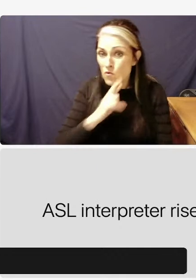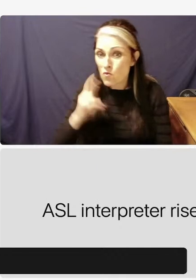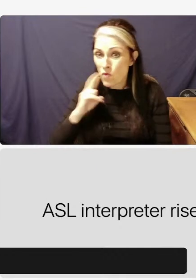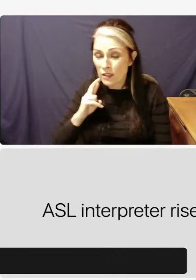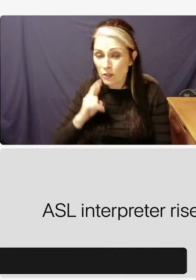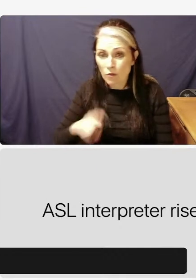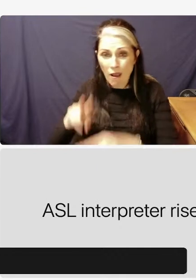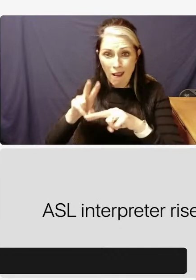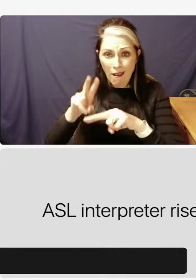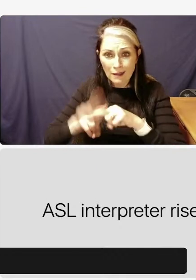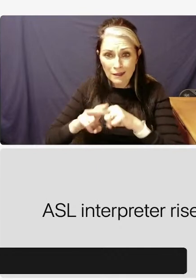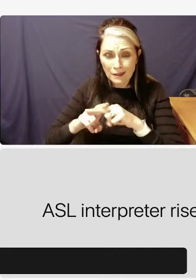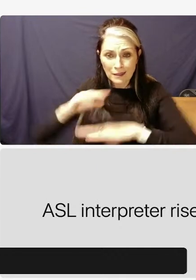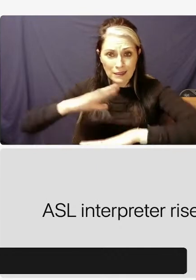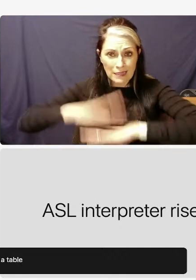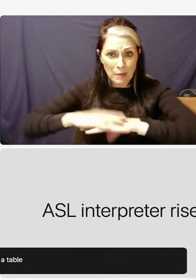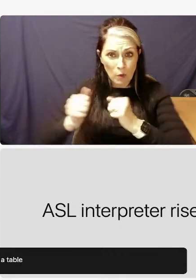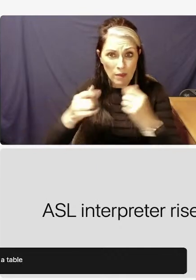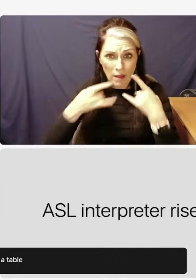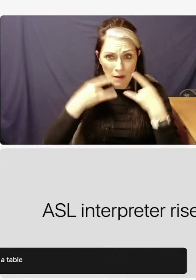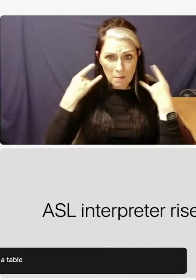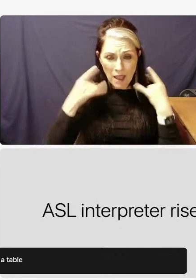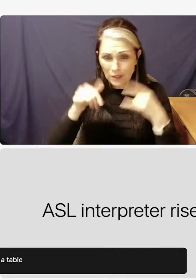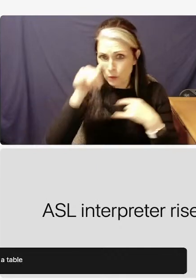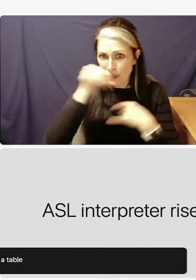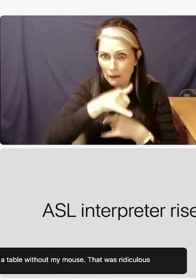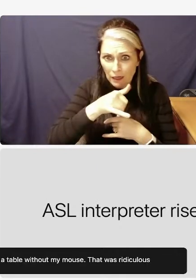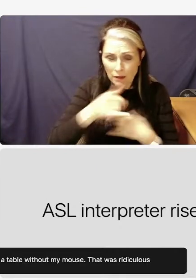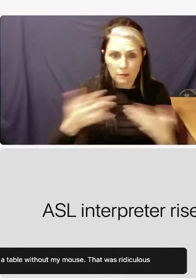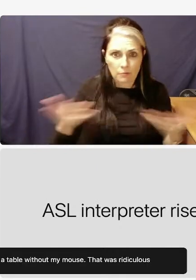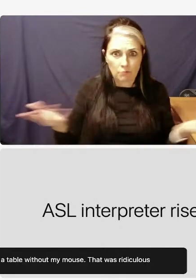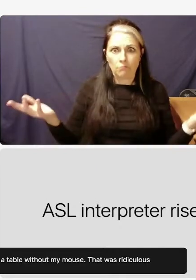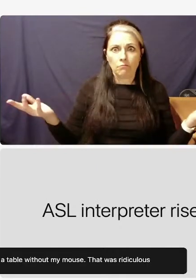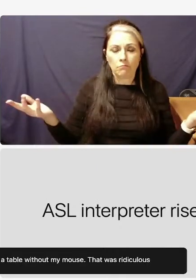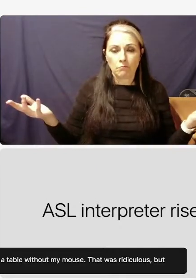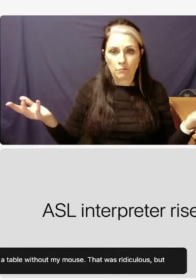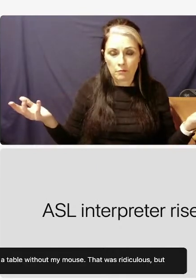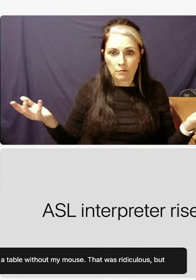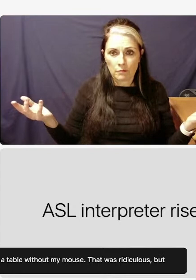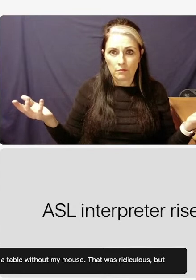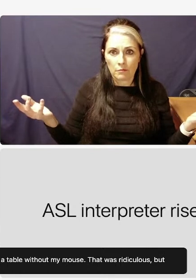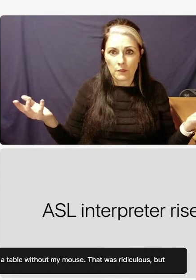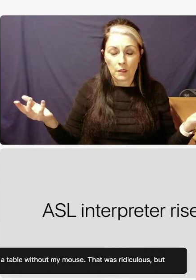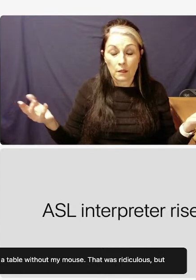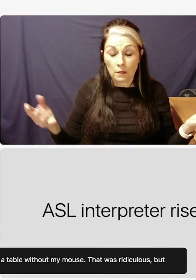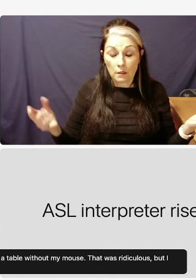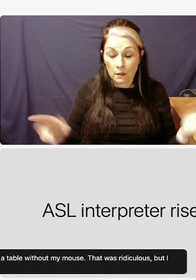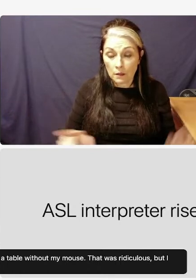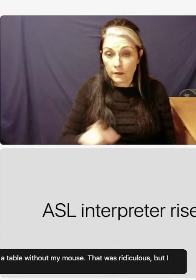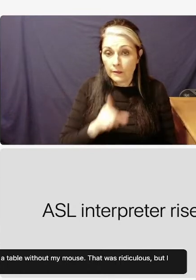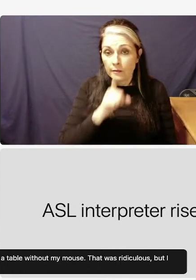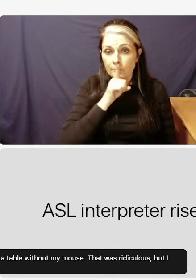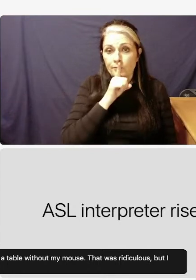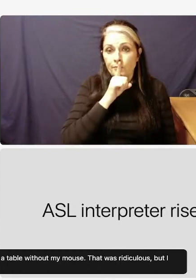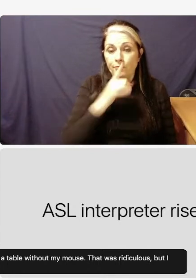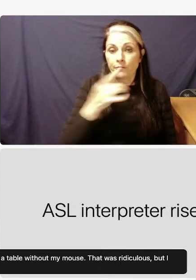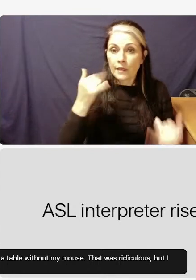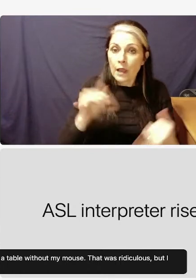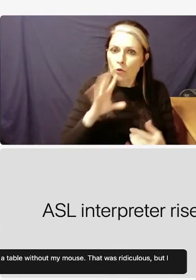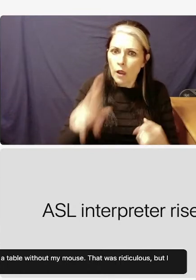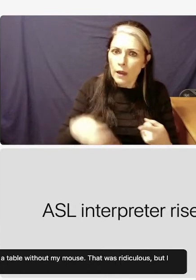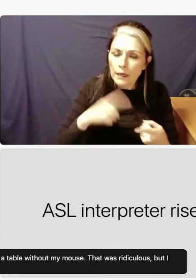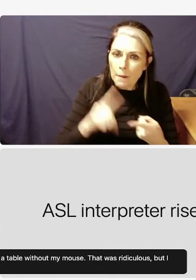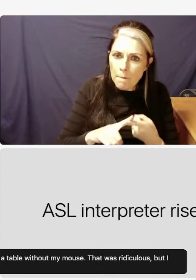table without my mouse that was ridiculous but i just i just kept it to myself and now we're talking about putting